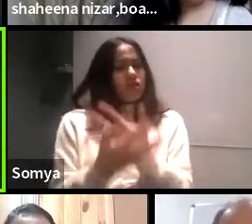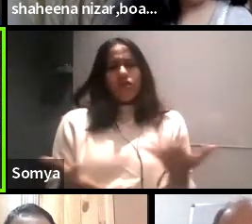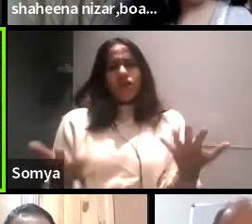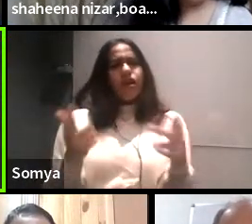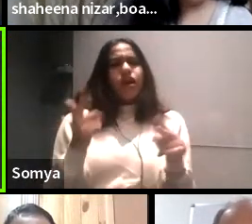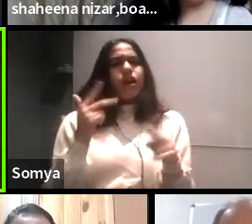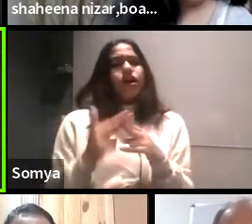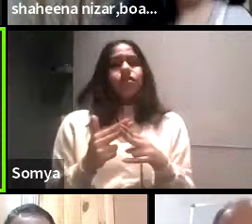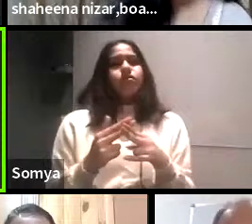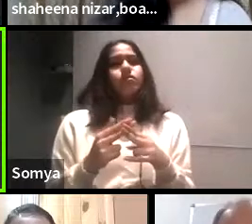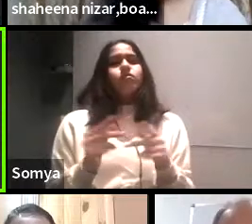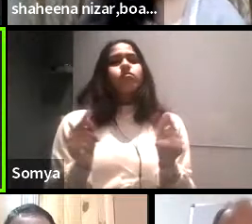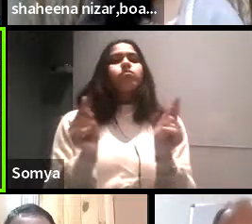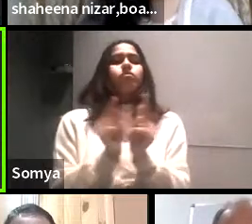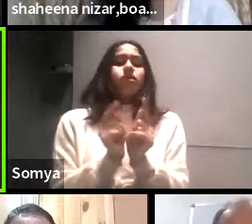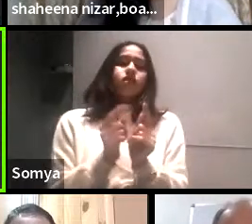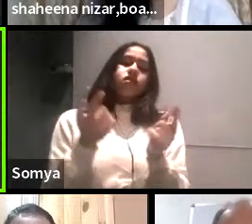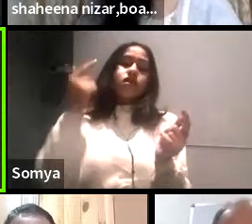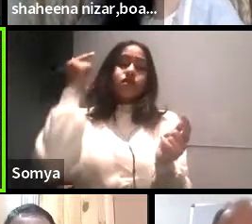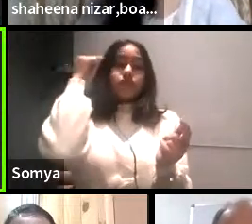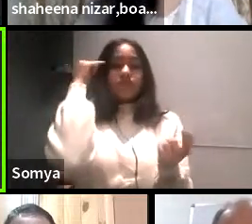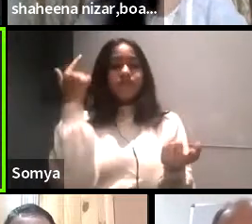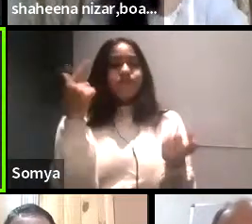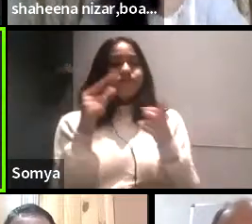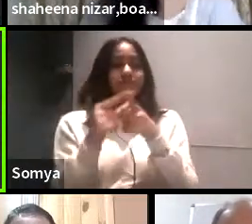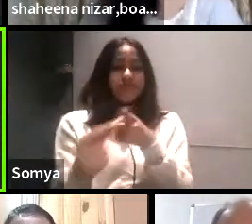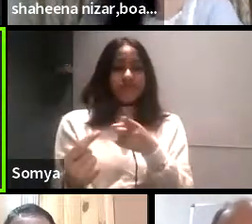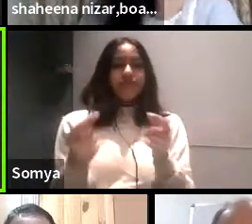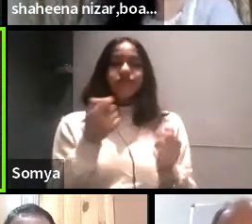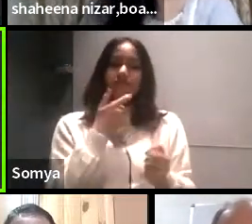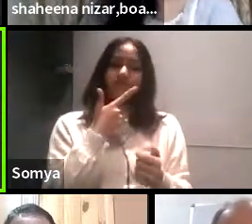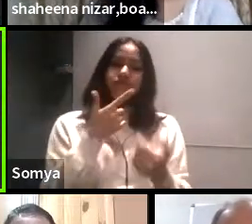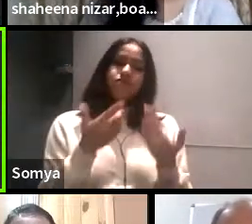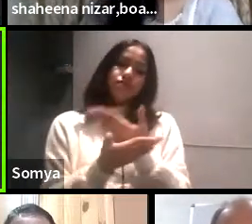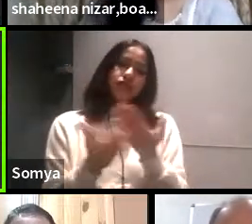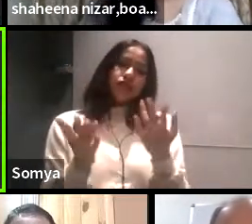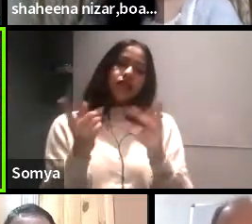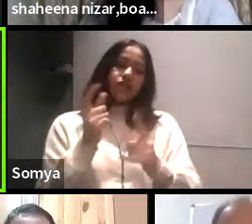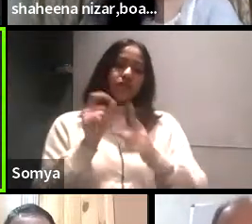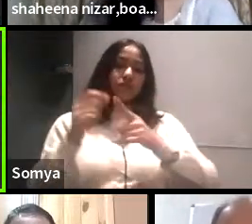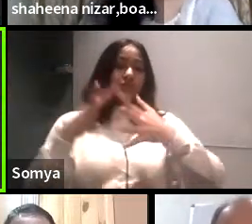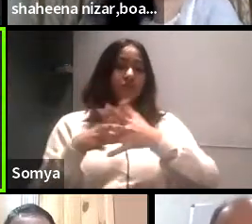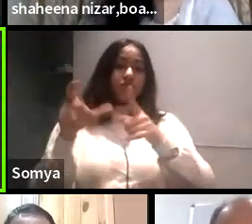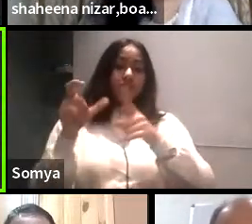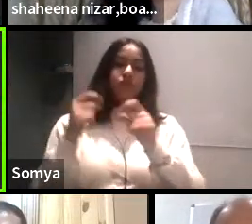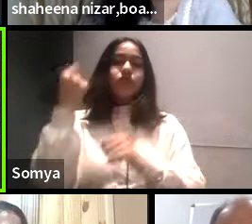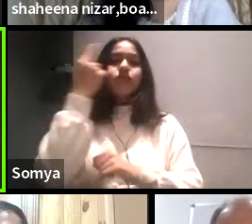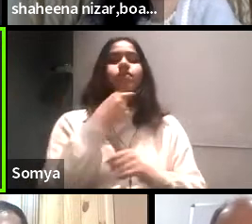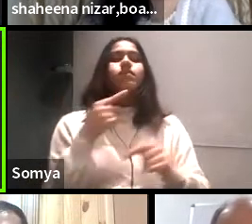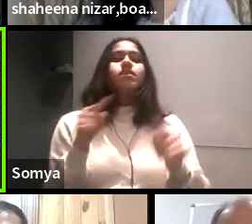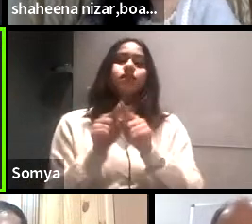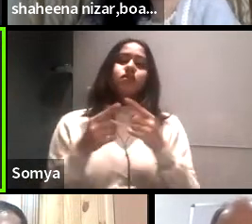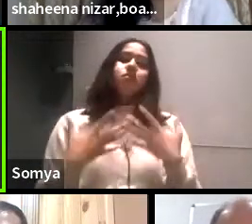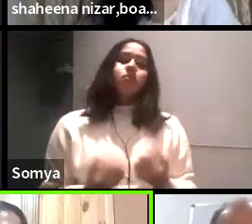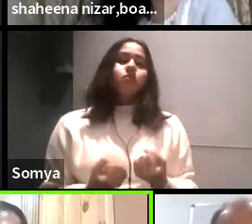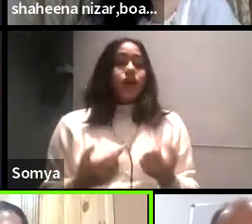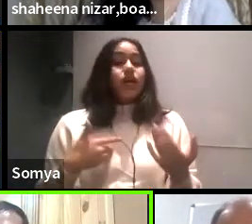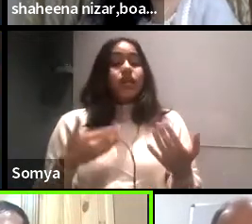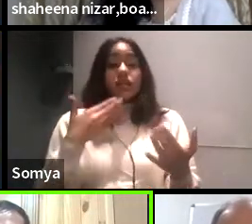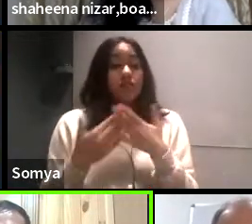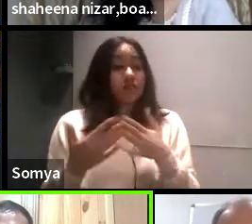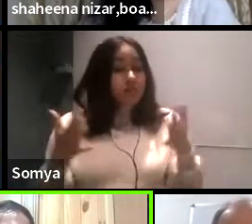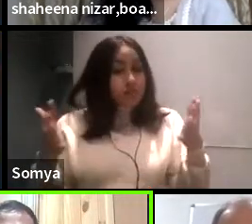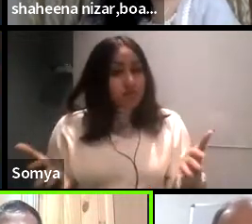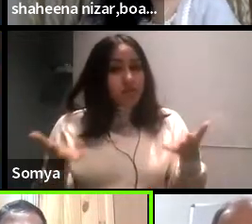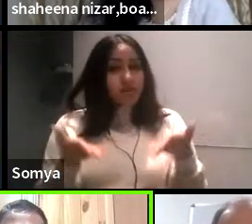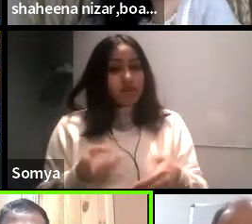bit I can to get a smile in a differently abled people. So thank you very much for that.